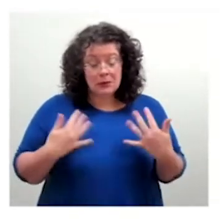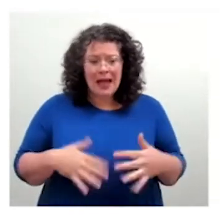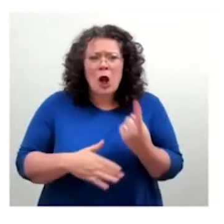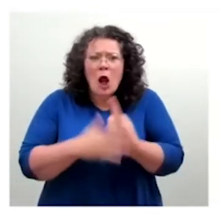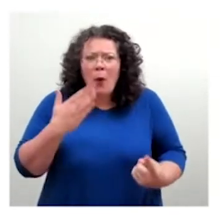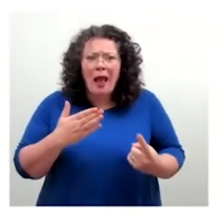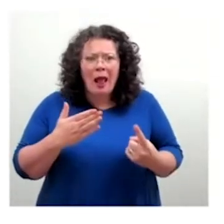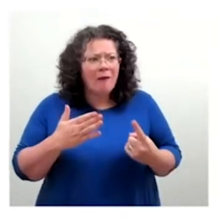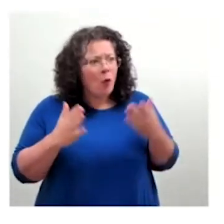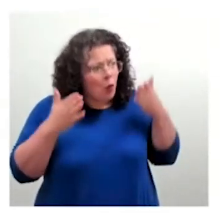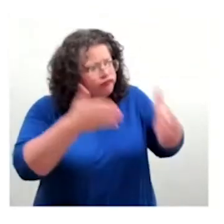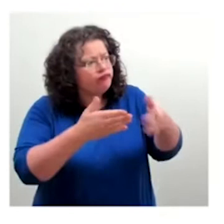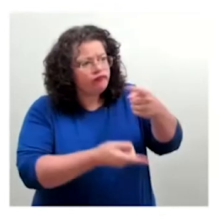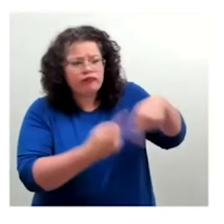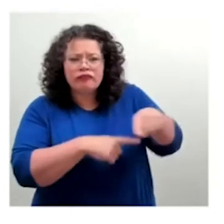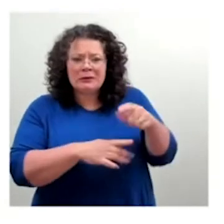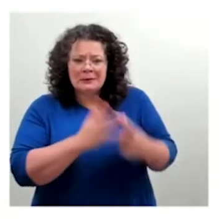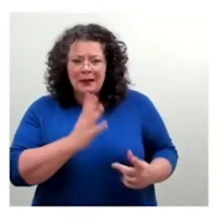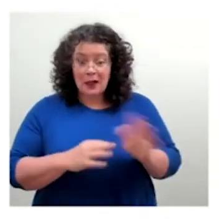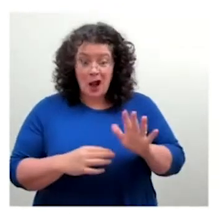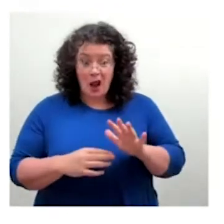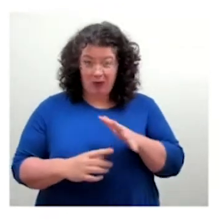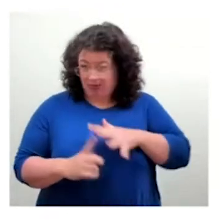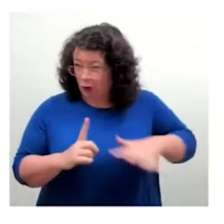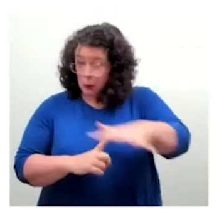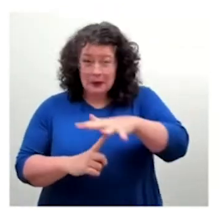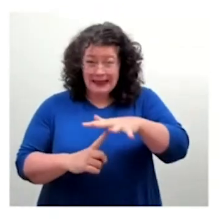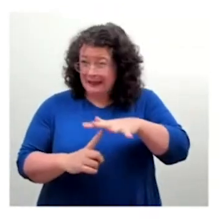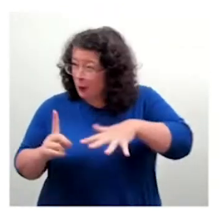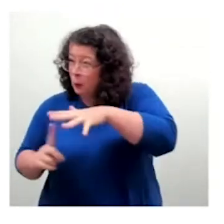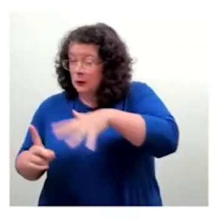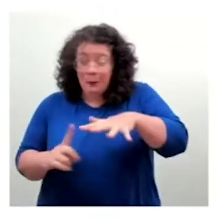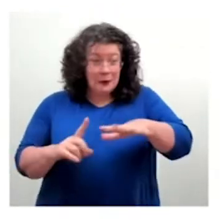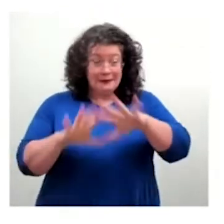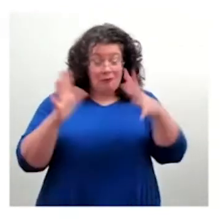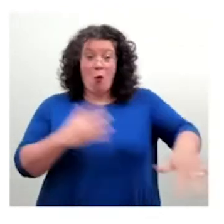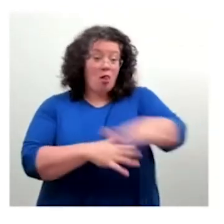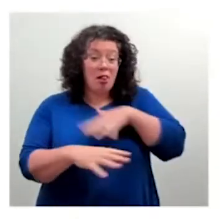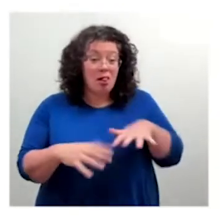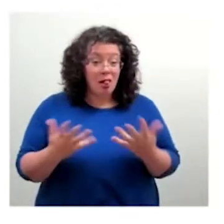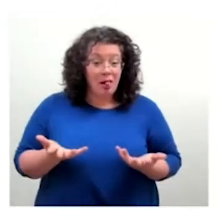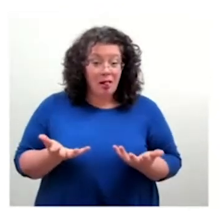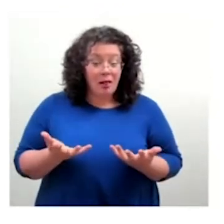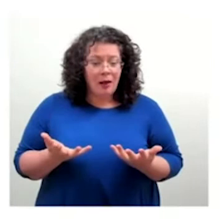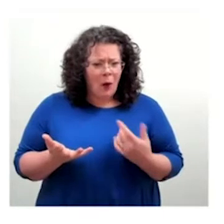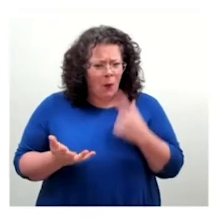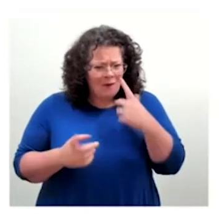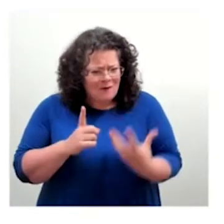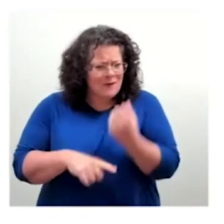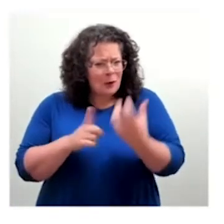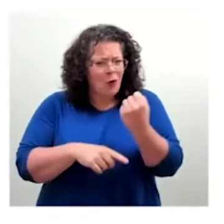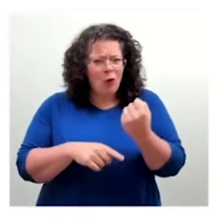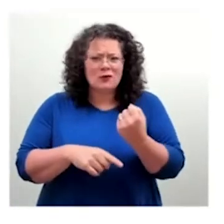so many niches of the citizens having problems having digital